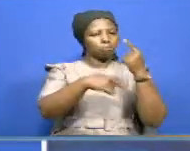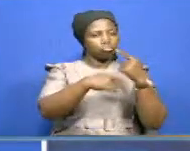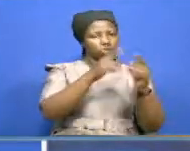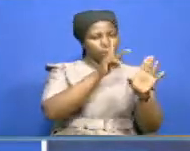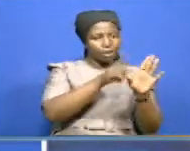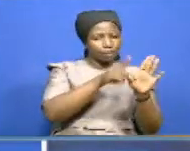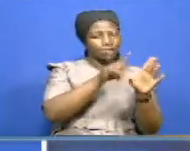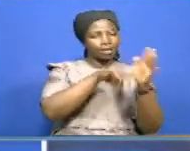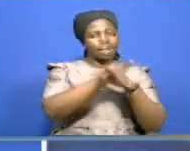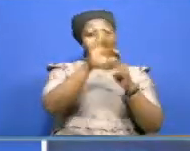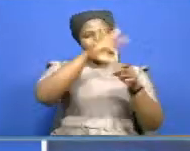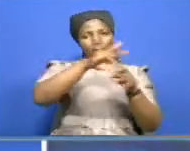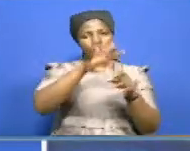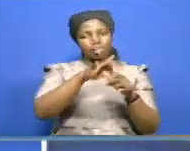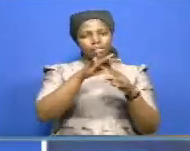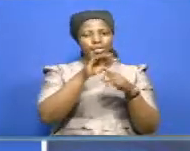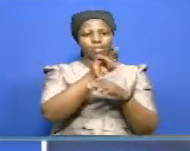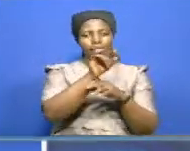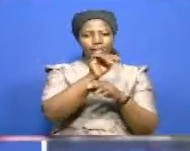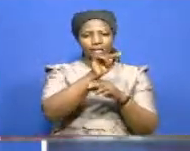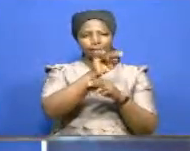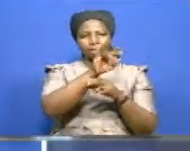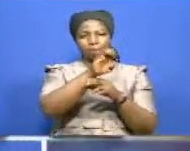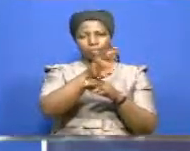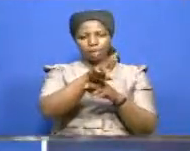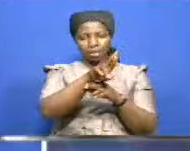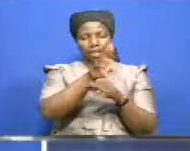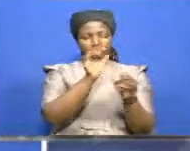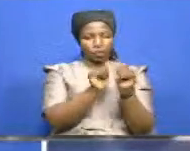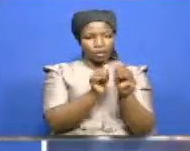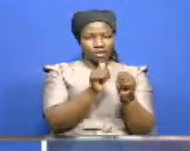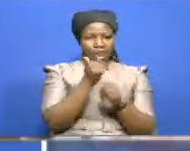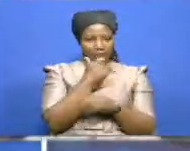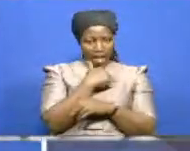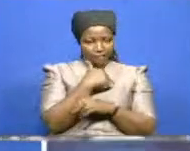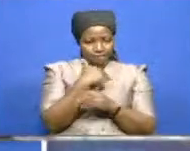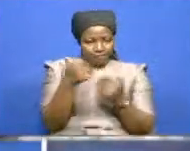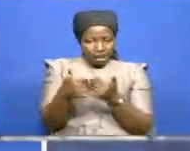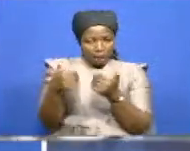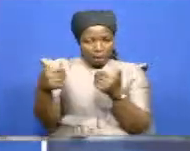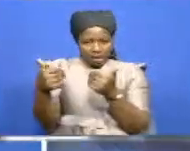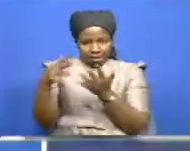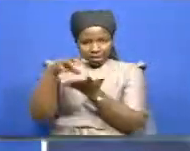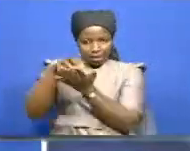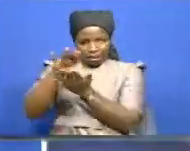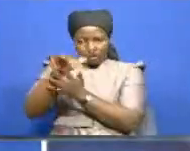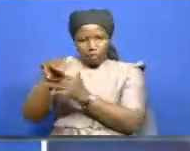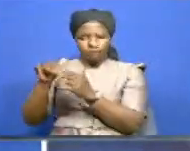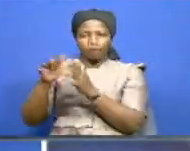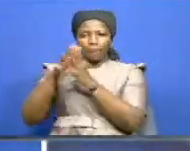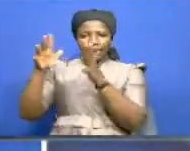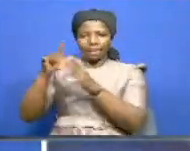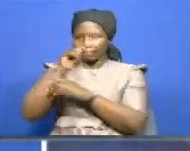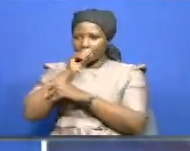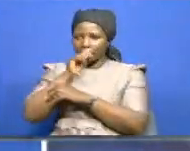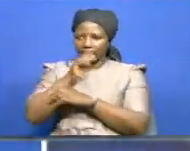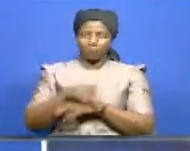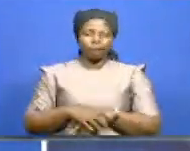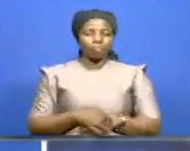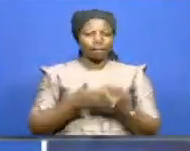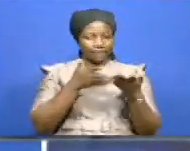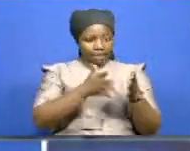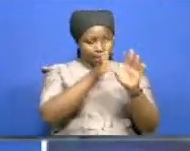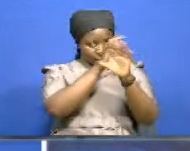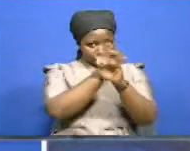off the coast of Tanzania, which have a semi-autonomous status from the mainland. The incumbent, Ali Mohammed Shein,